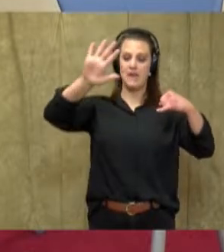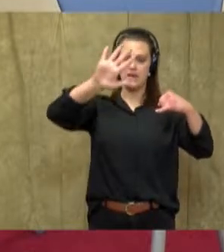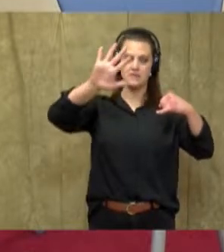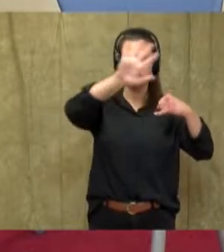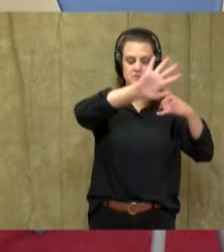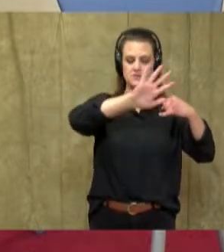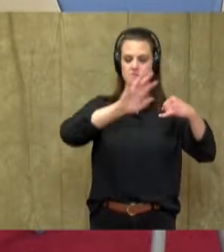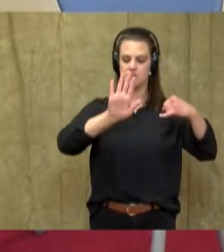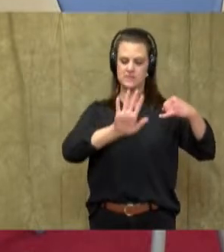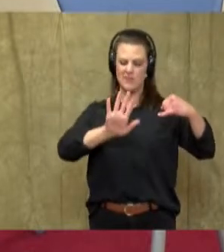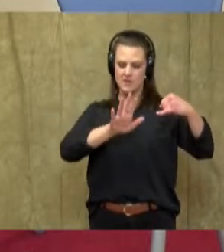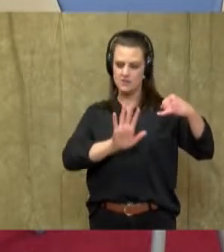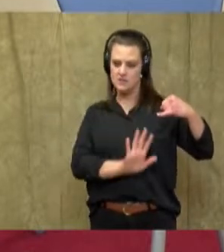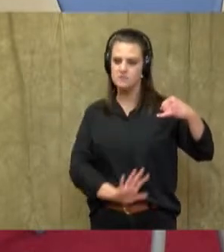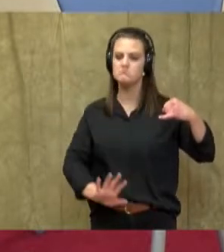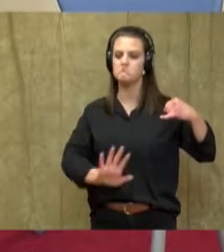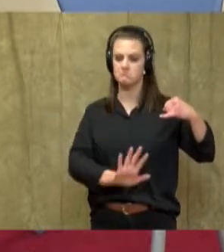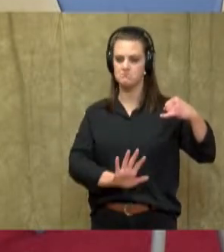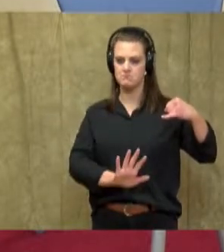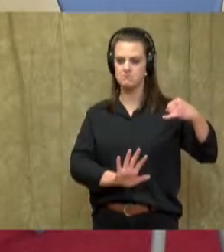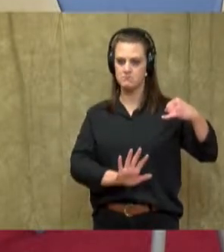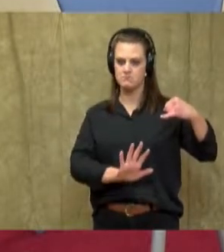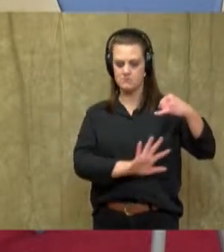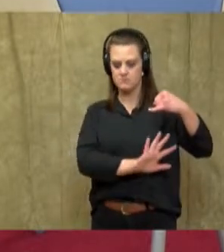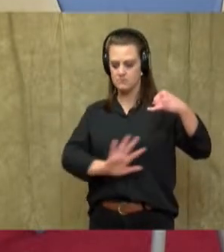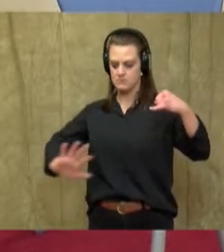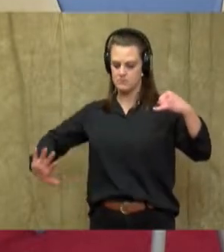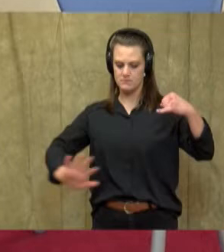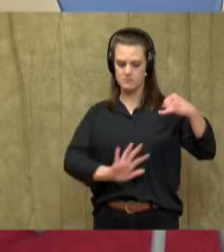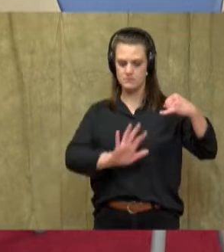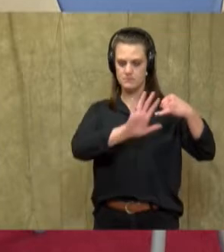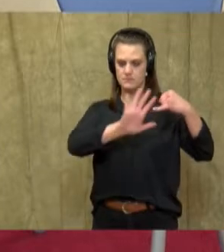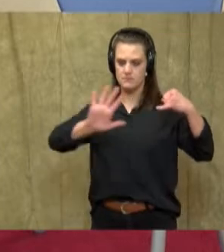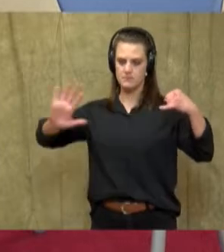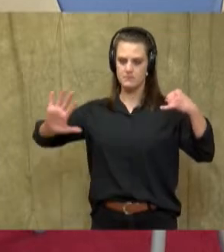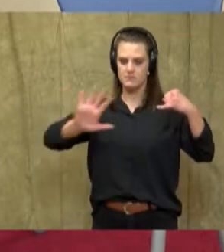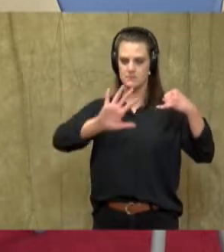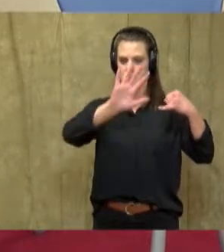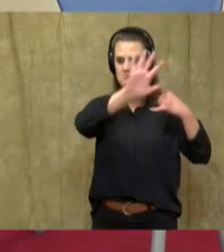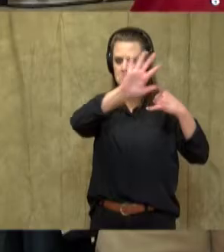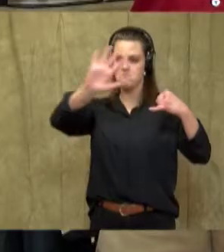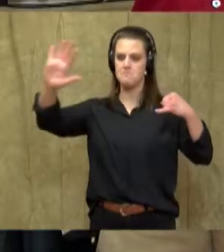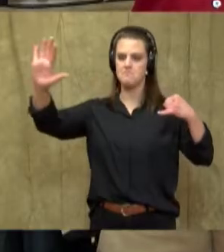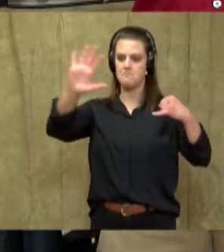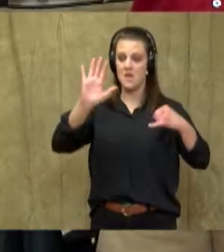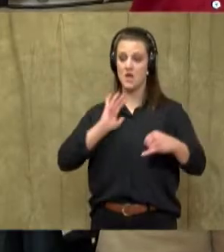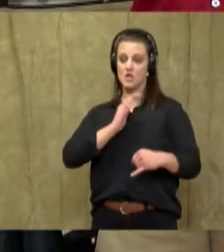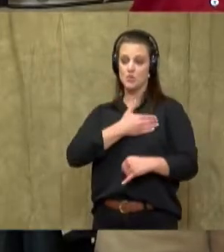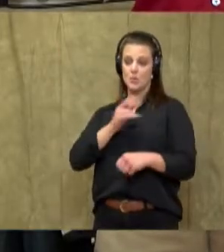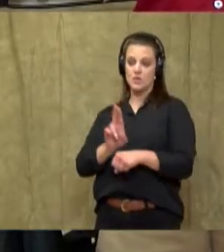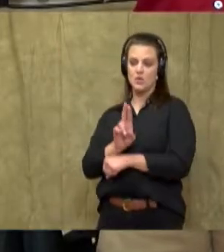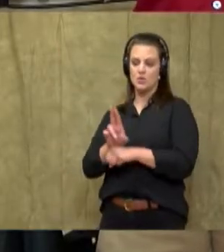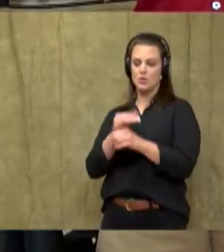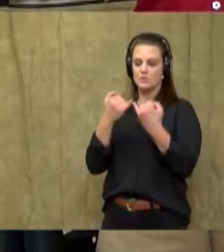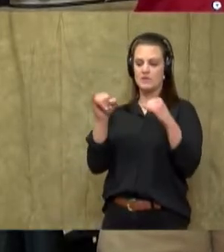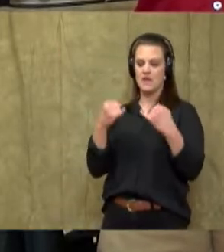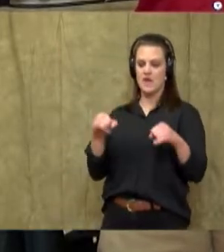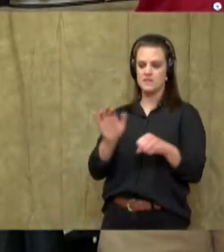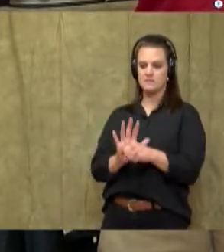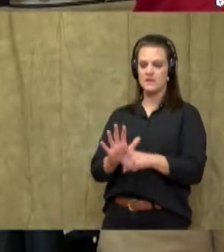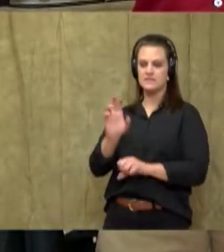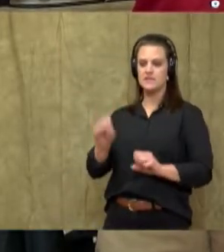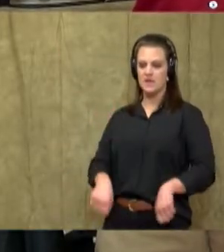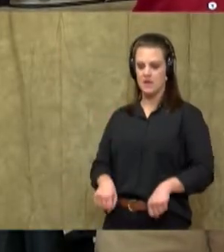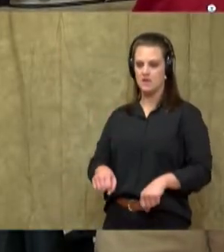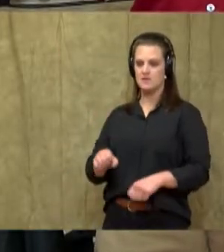of the top line and a space below the bottom line. So we can use these lines and spaces